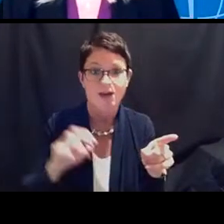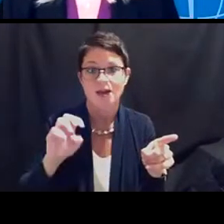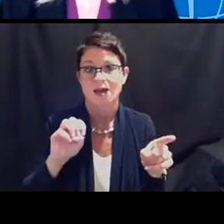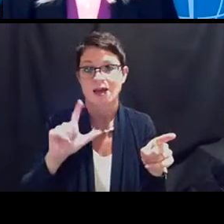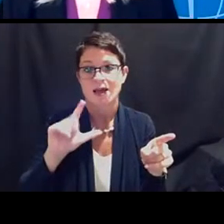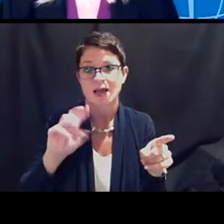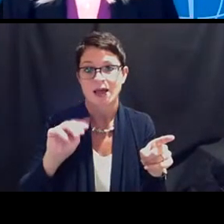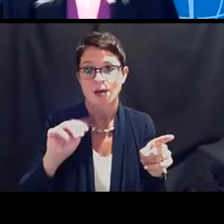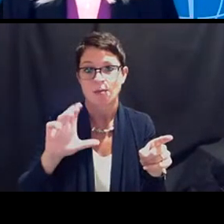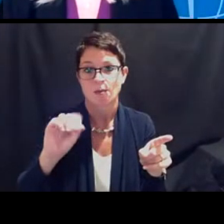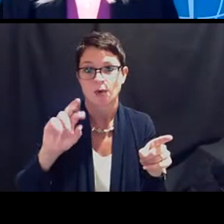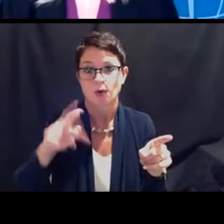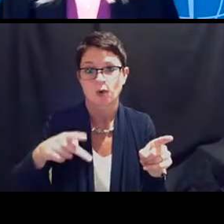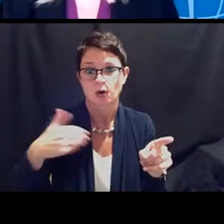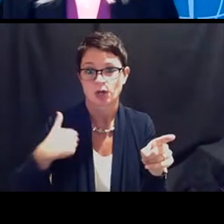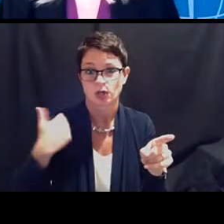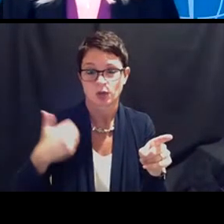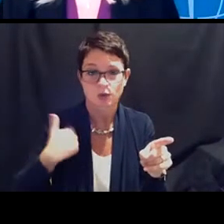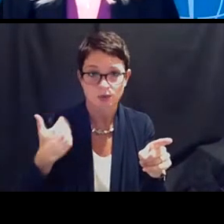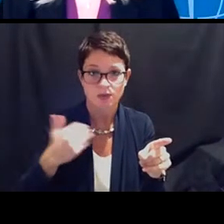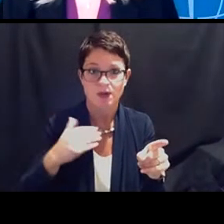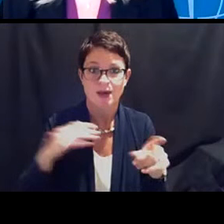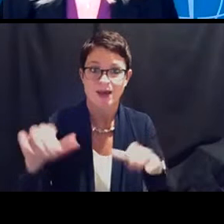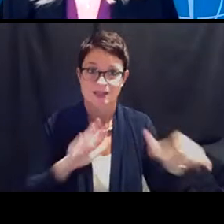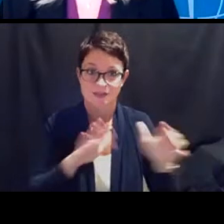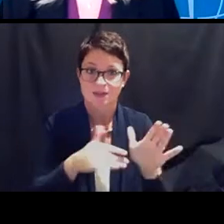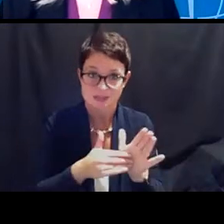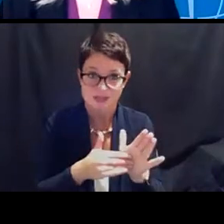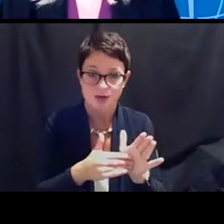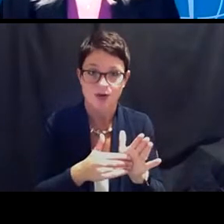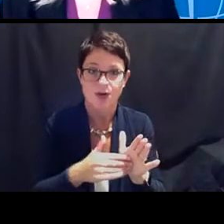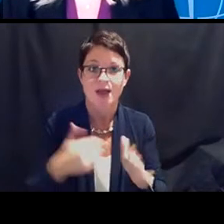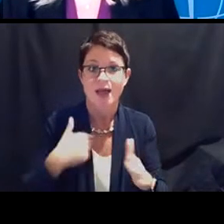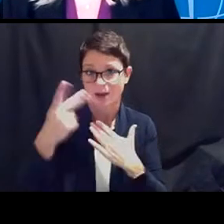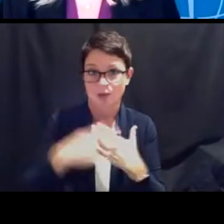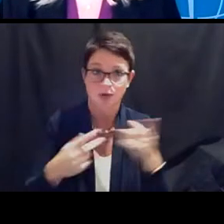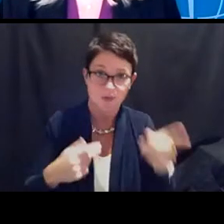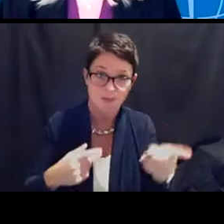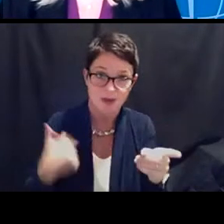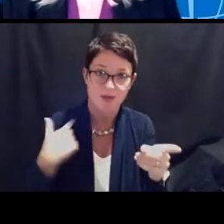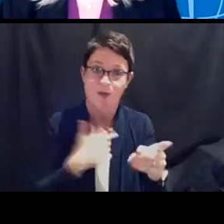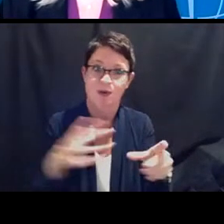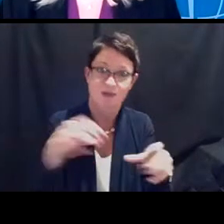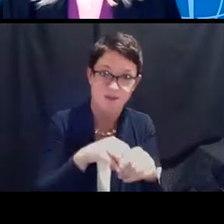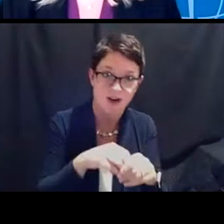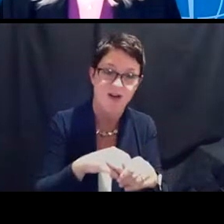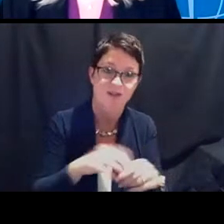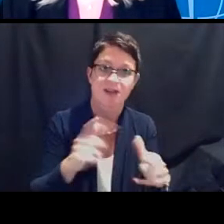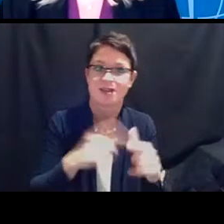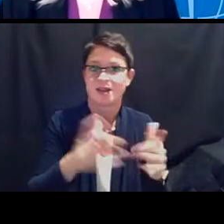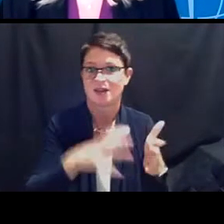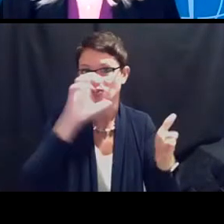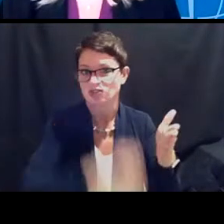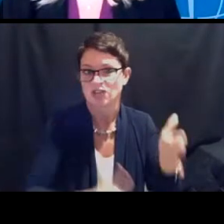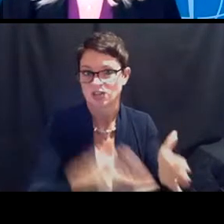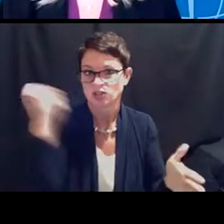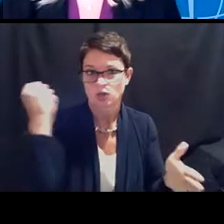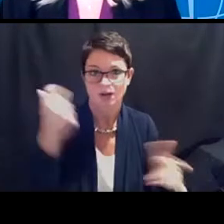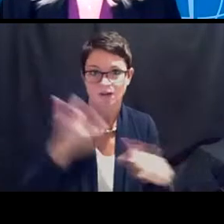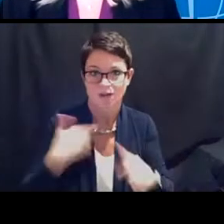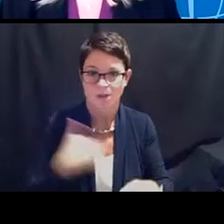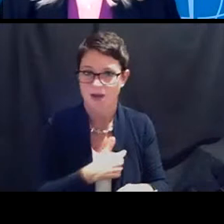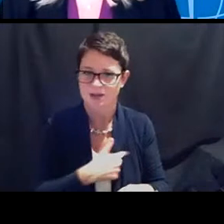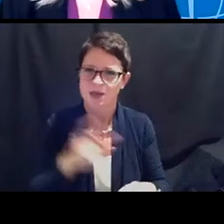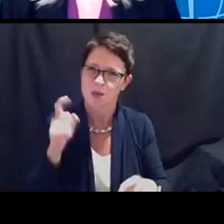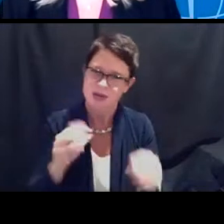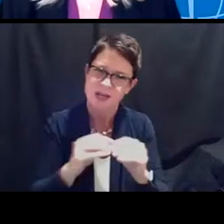and Adult Activity Center, they had a program that we were involved in, and they took it away from us. So we need to have something to give us a